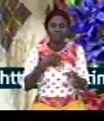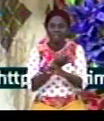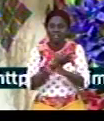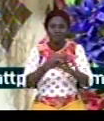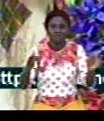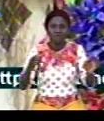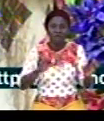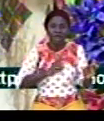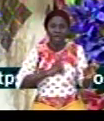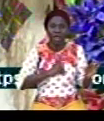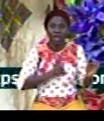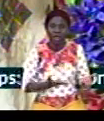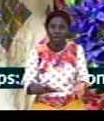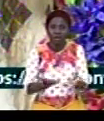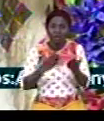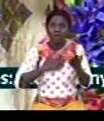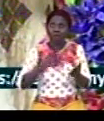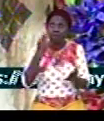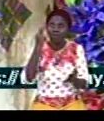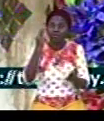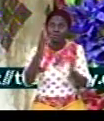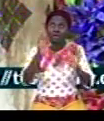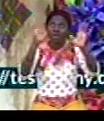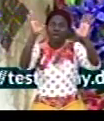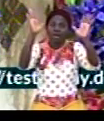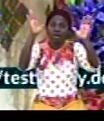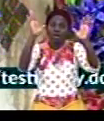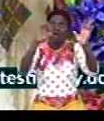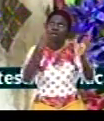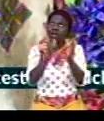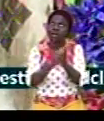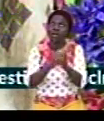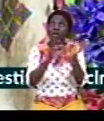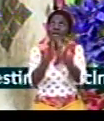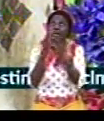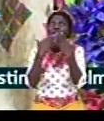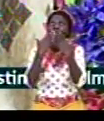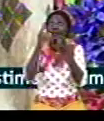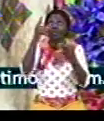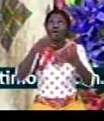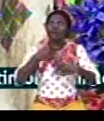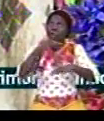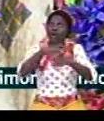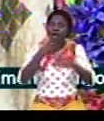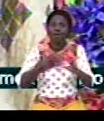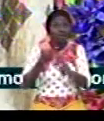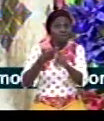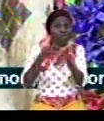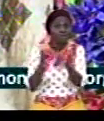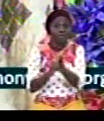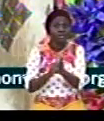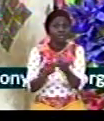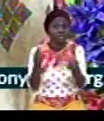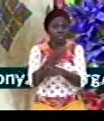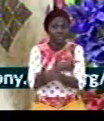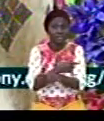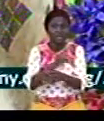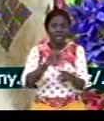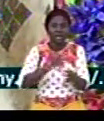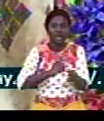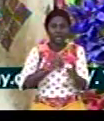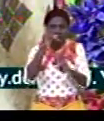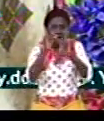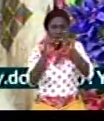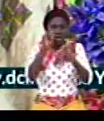for up. I said, Jesus, I thank you. You don't visit me. From that day, I can't check myself. That big